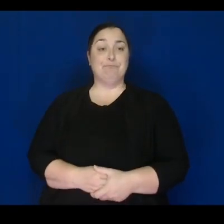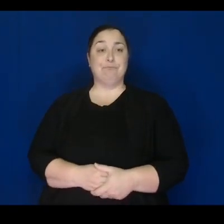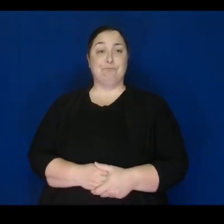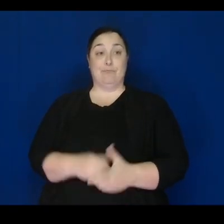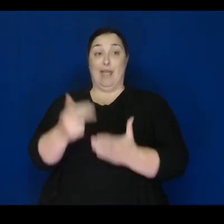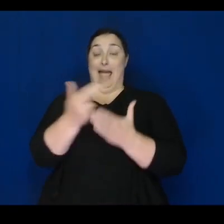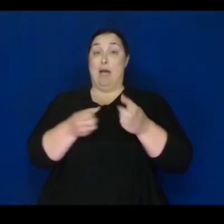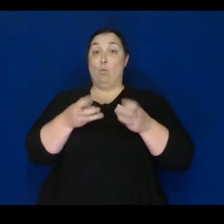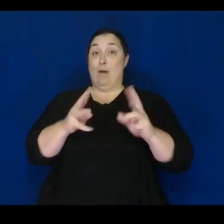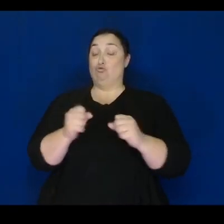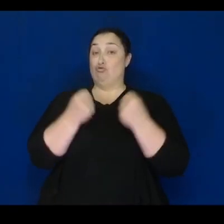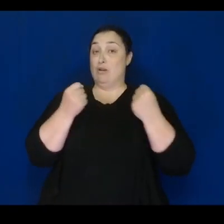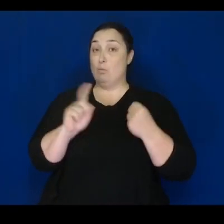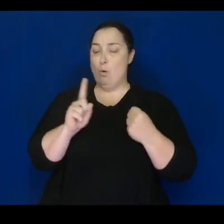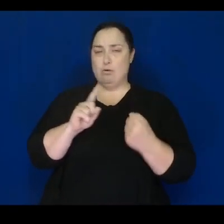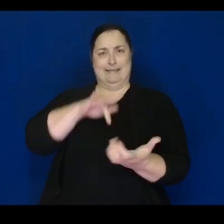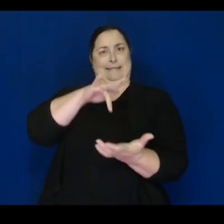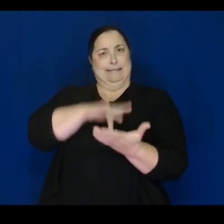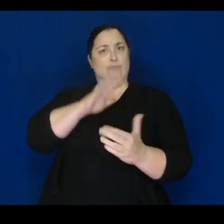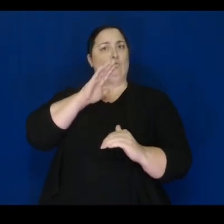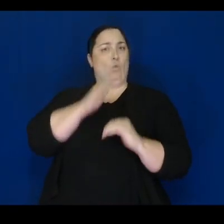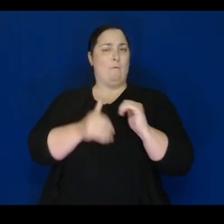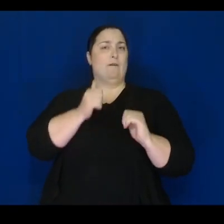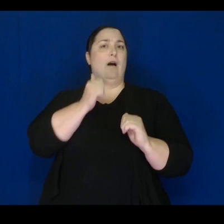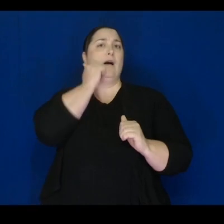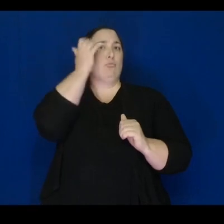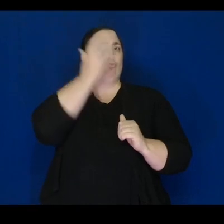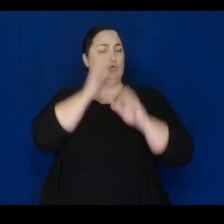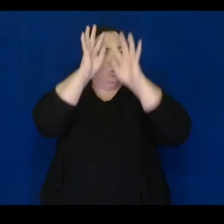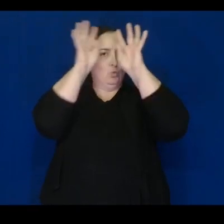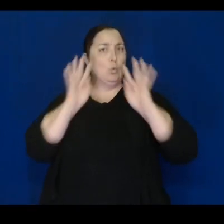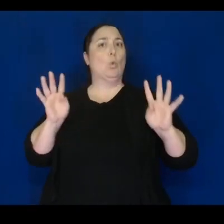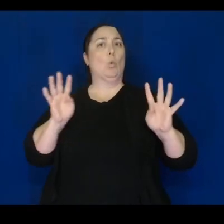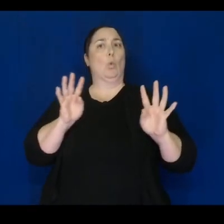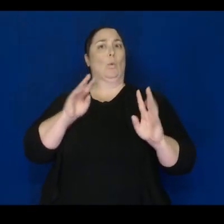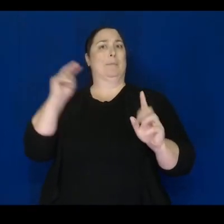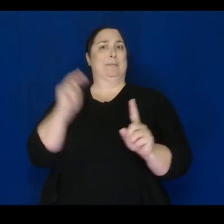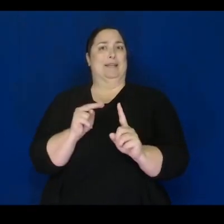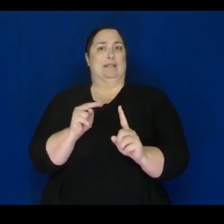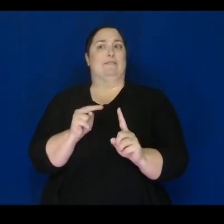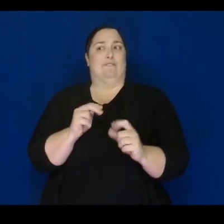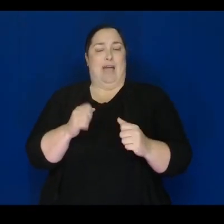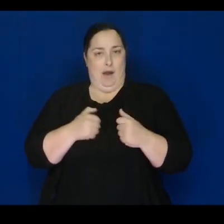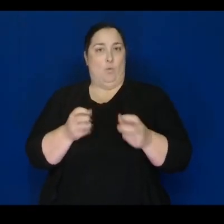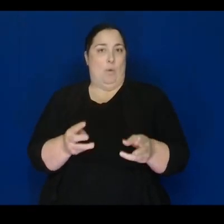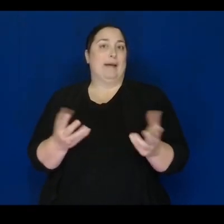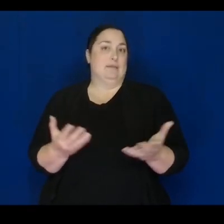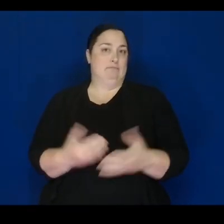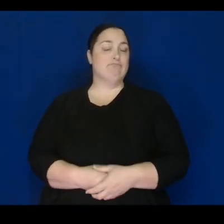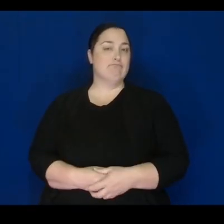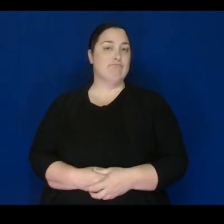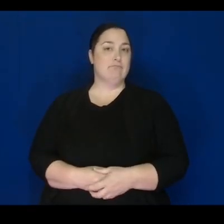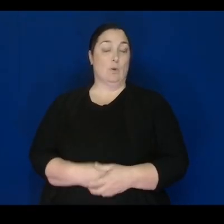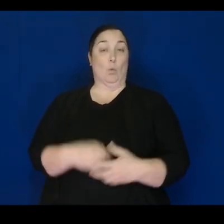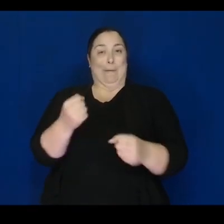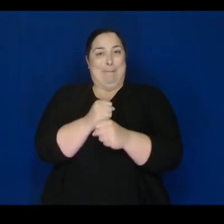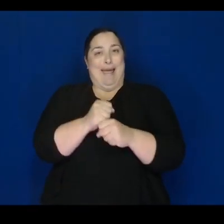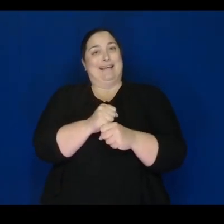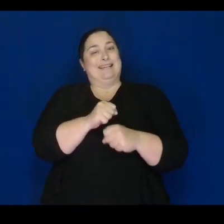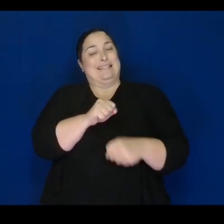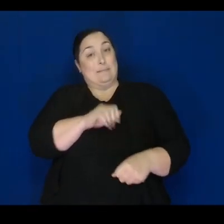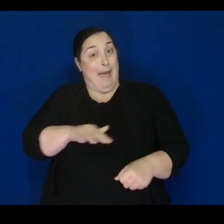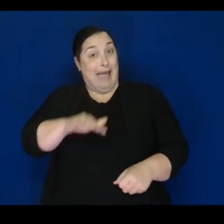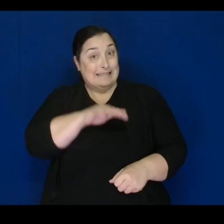it's centred on Indigenous perspectives, seeing and doing things our way, where we create spaces that